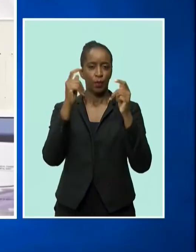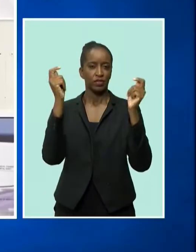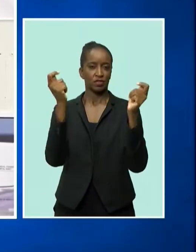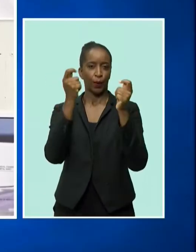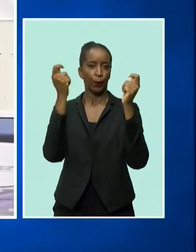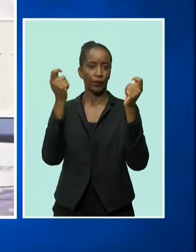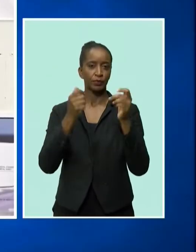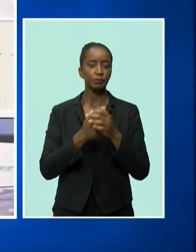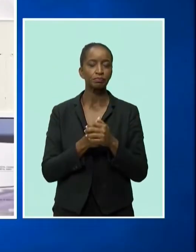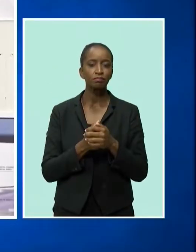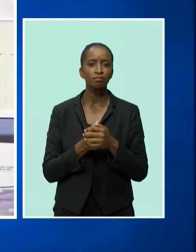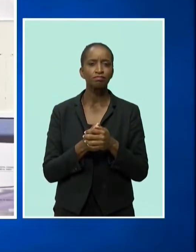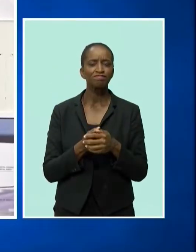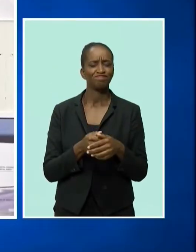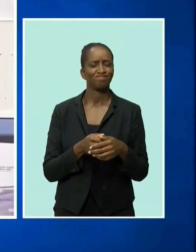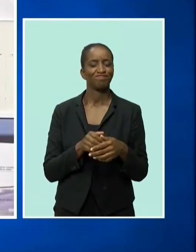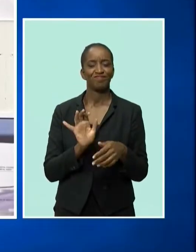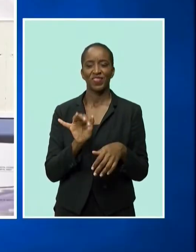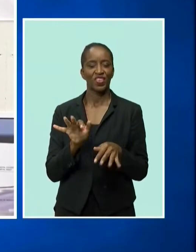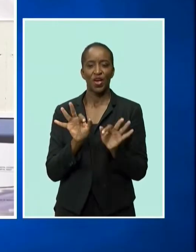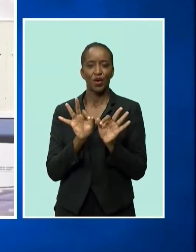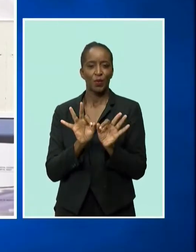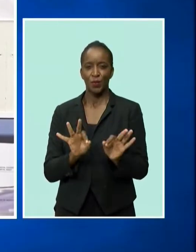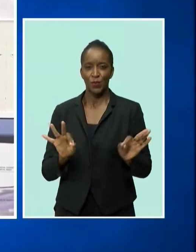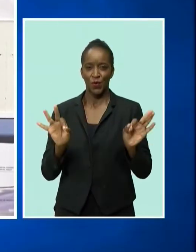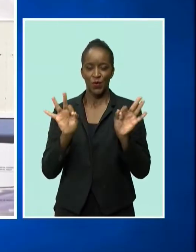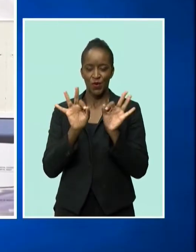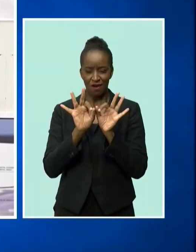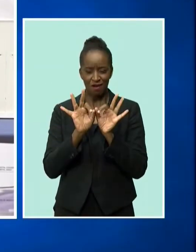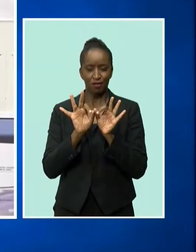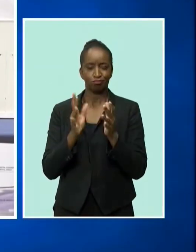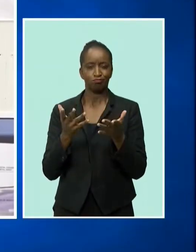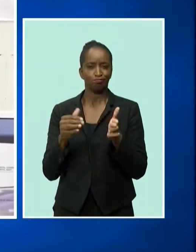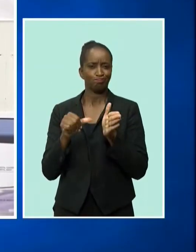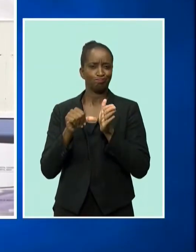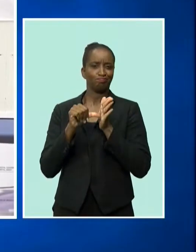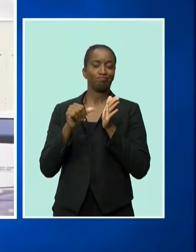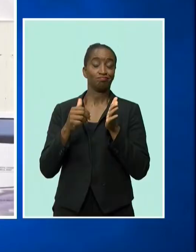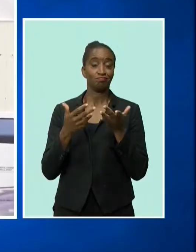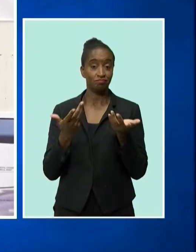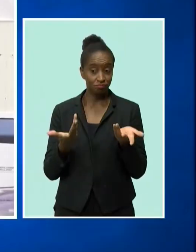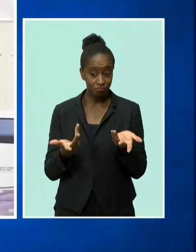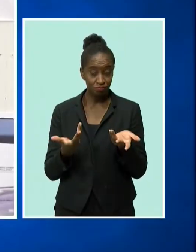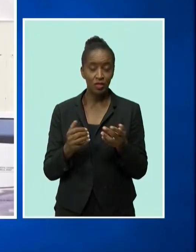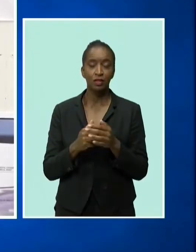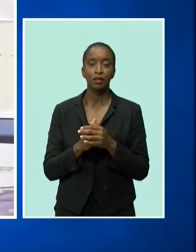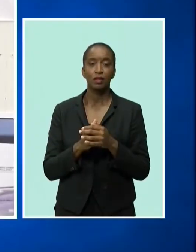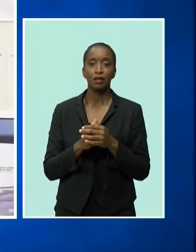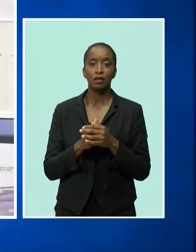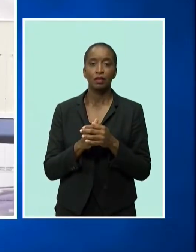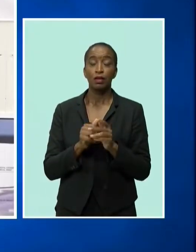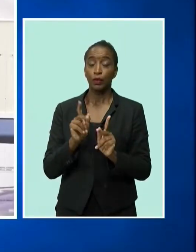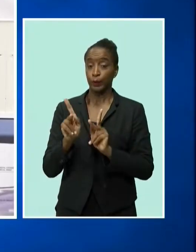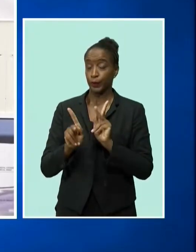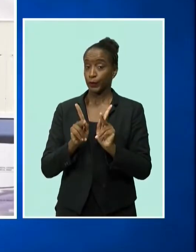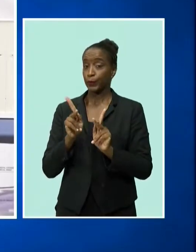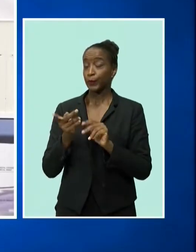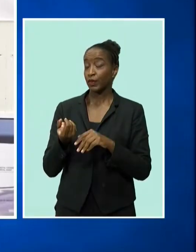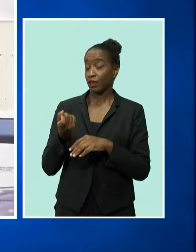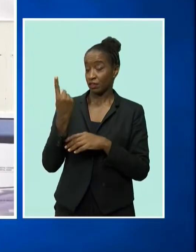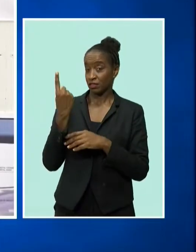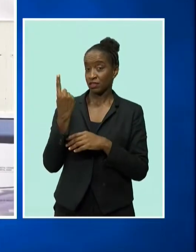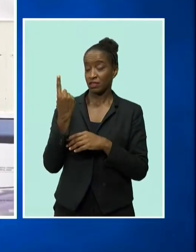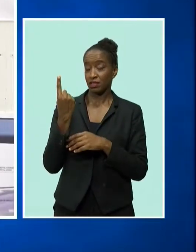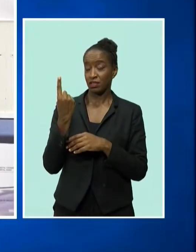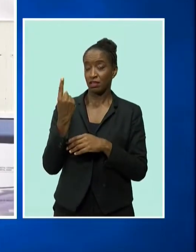says something very fundamental to us. First of all, it says that there is an understanding within our society that the